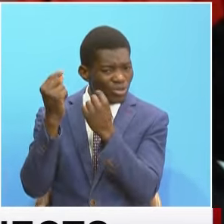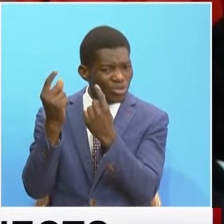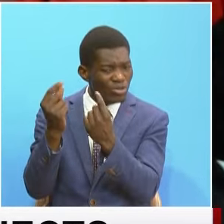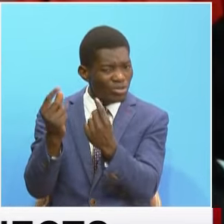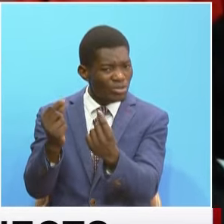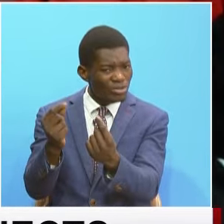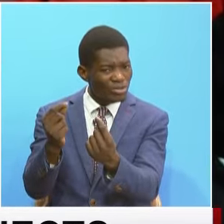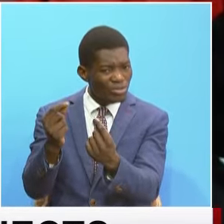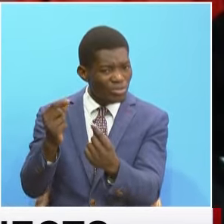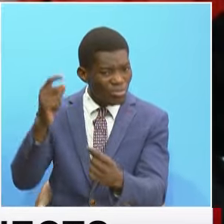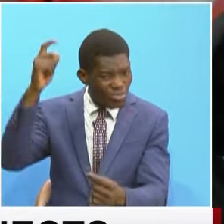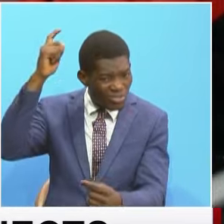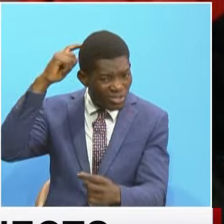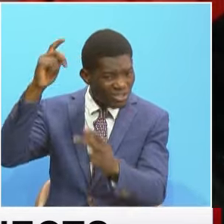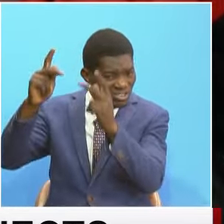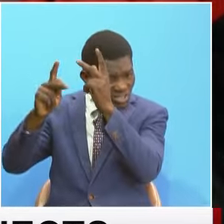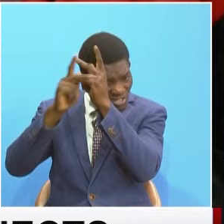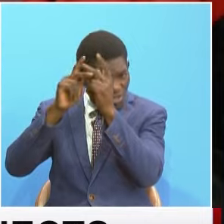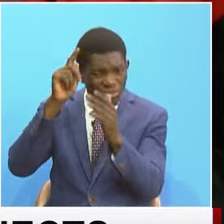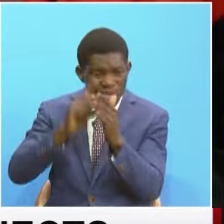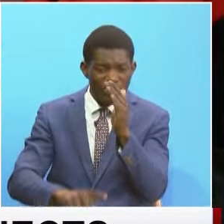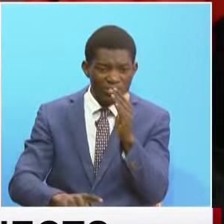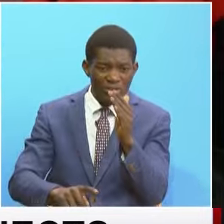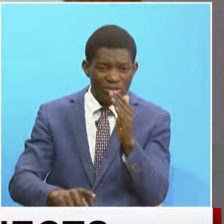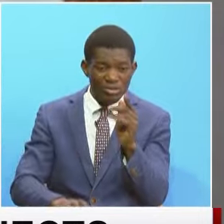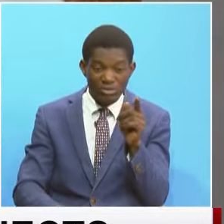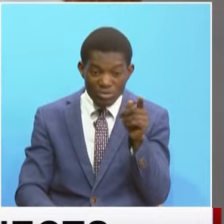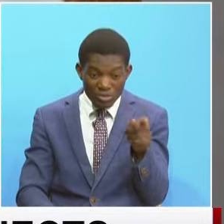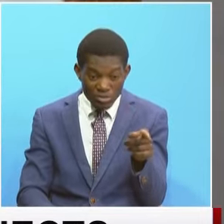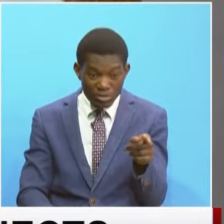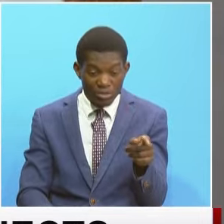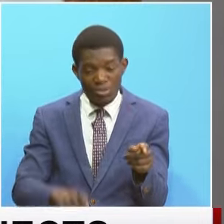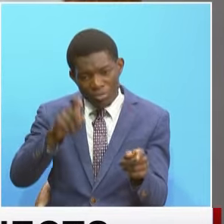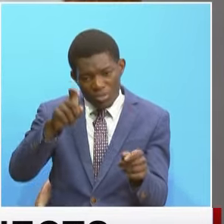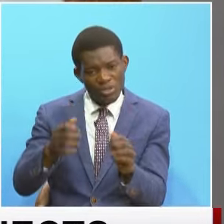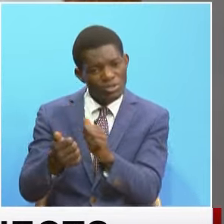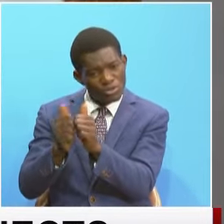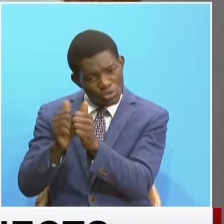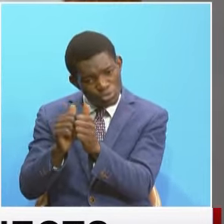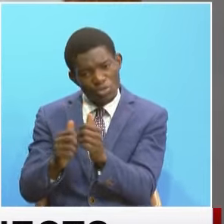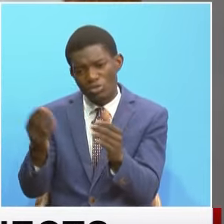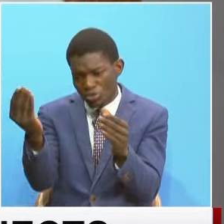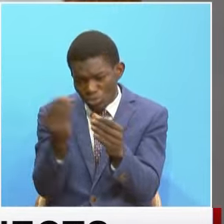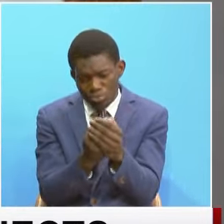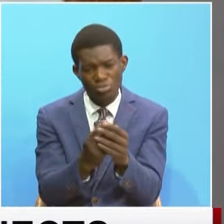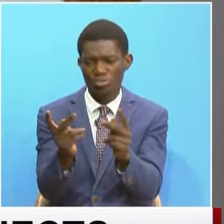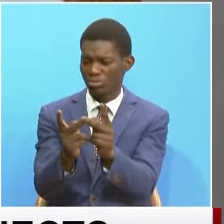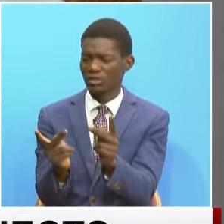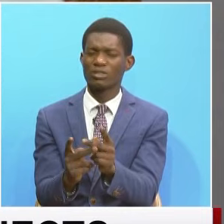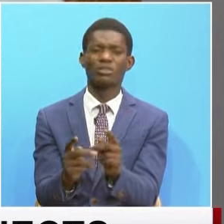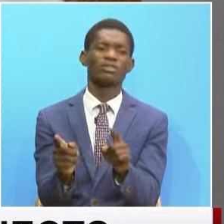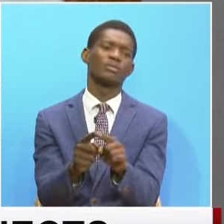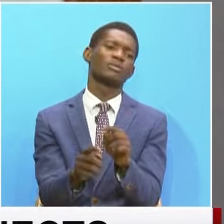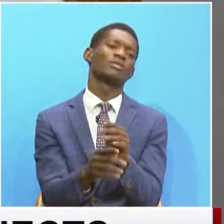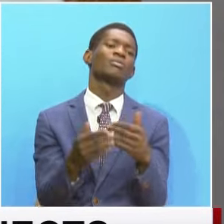in mind that we find ways and means of modernizing sports amenities on that piece